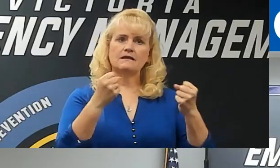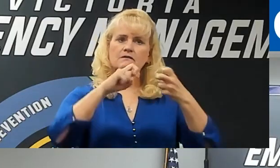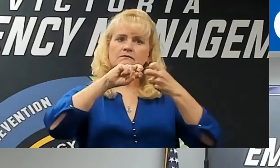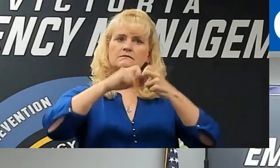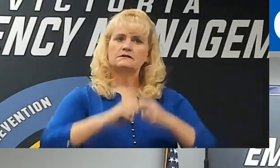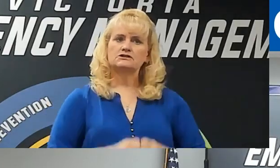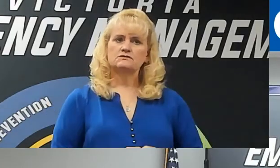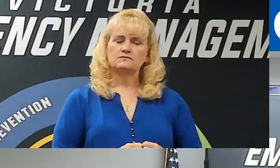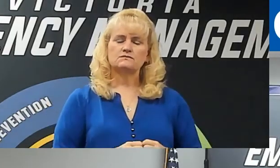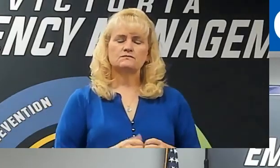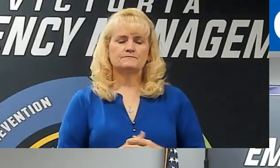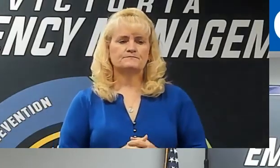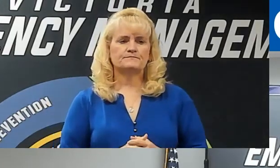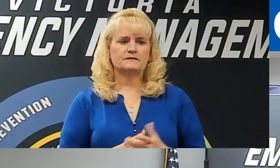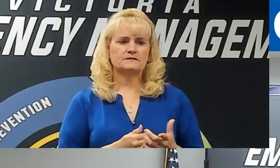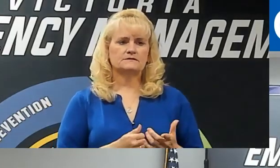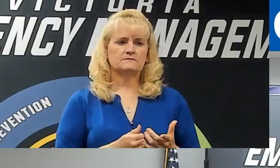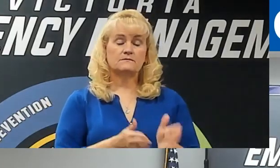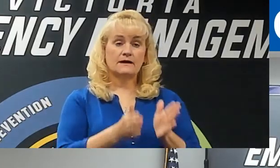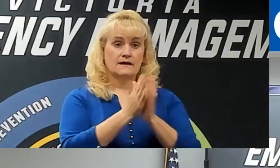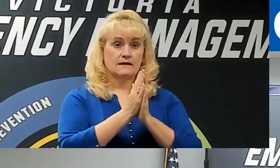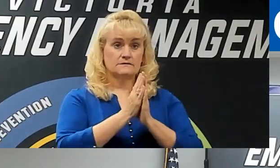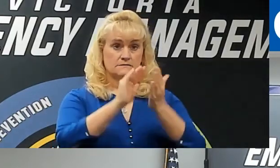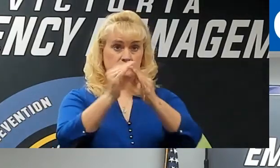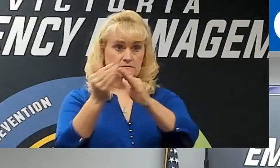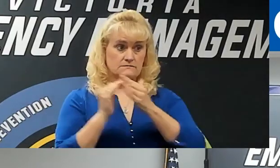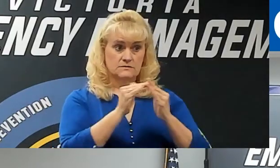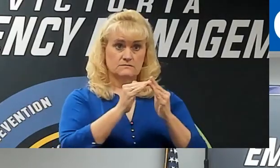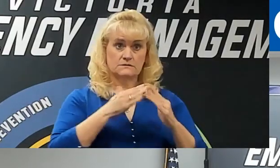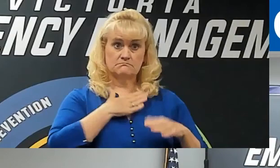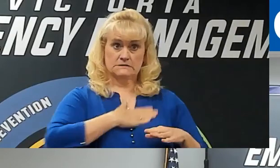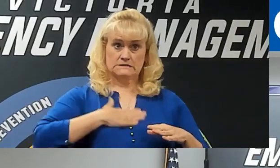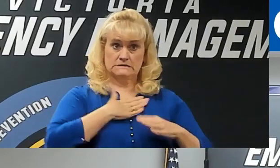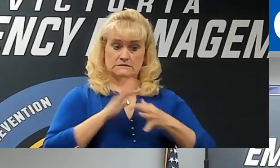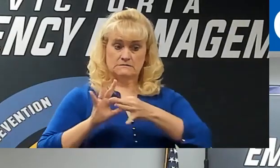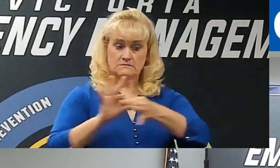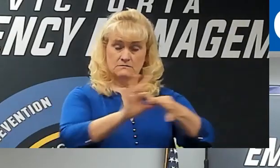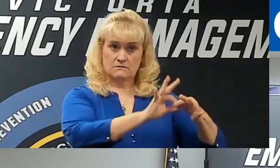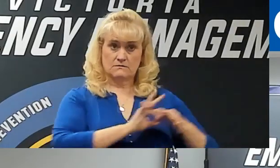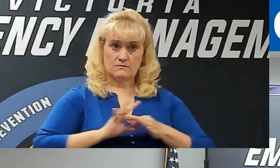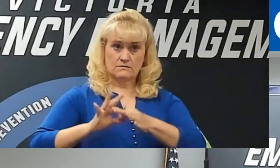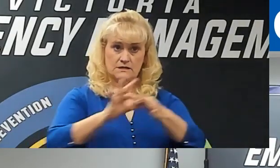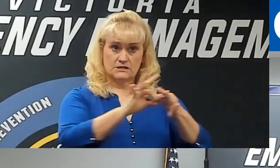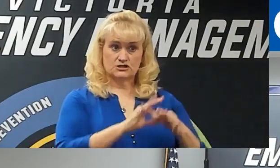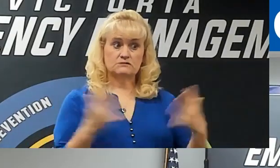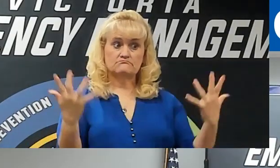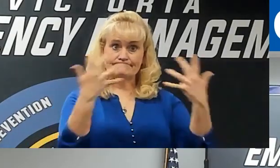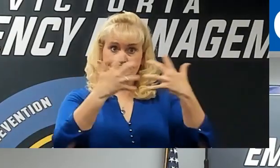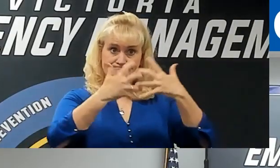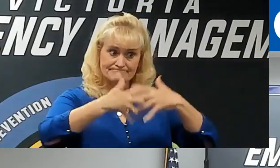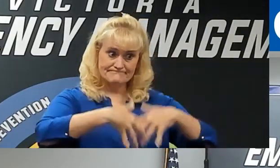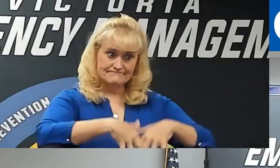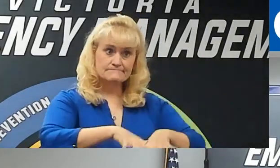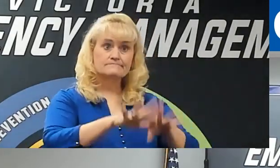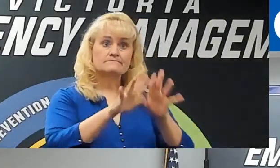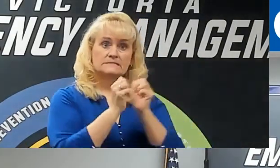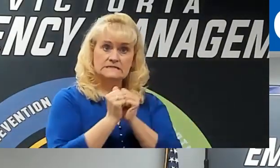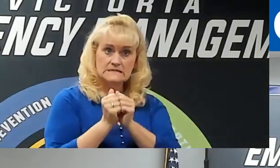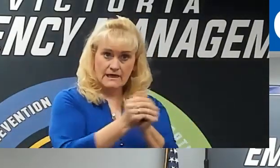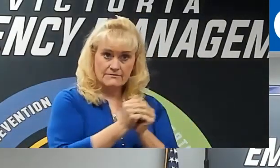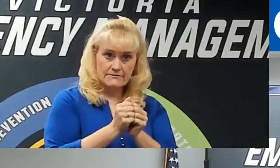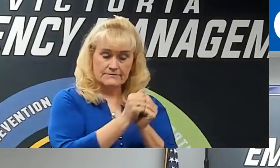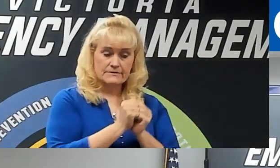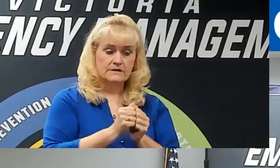We're asking the community for cooperation as we work together through this. Dr. McNeill and